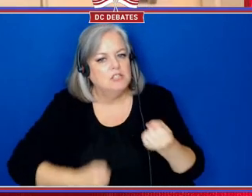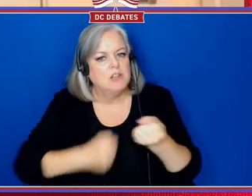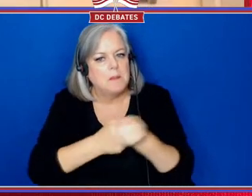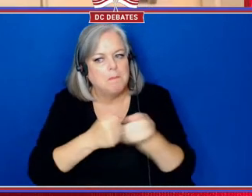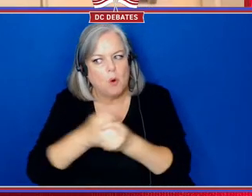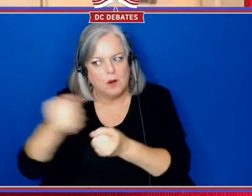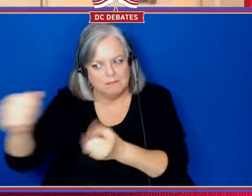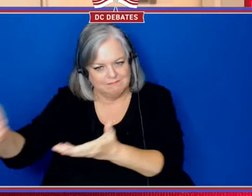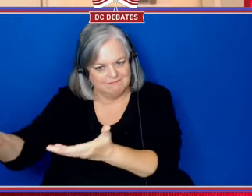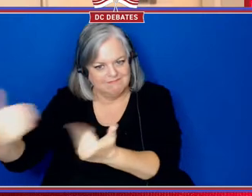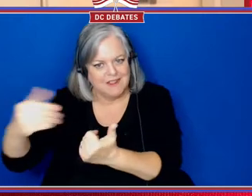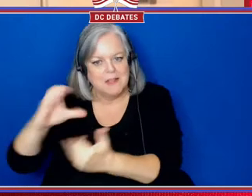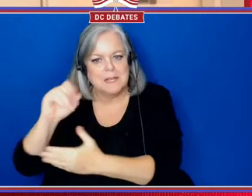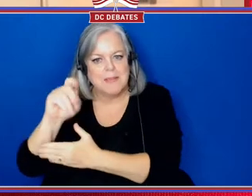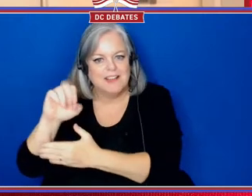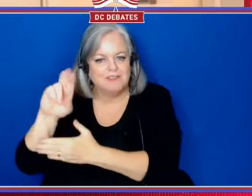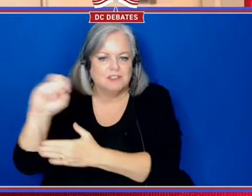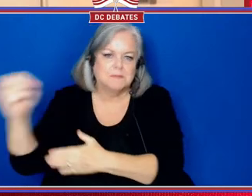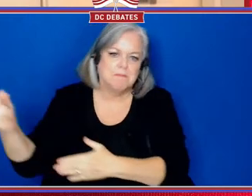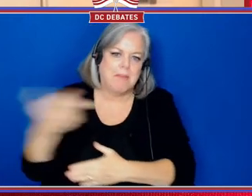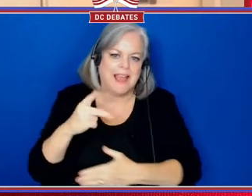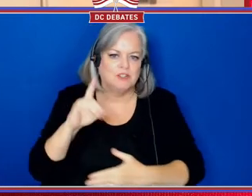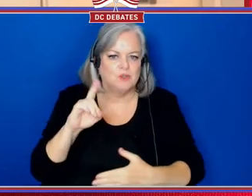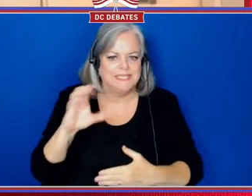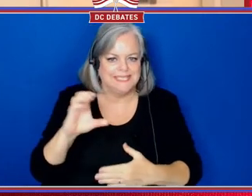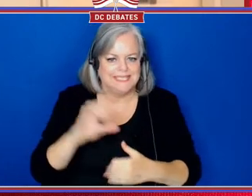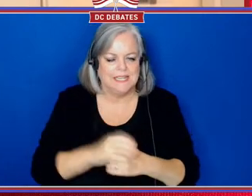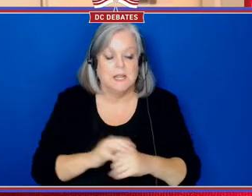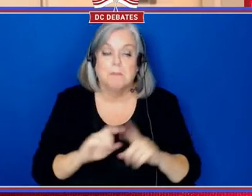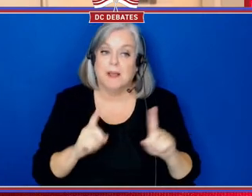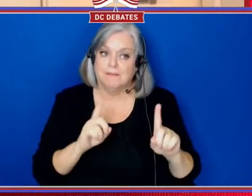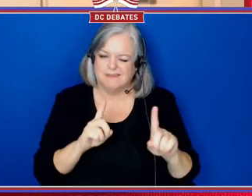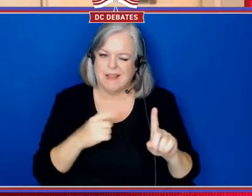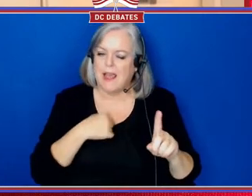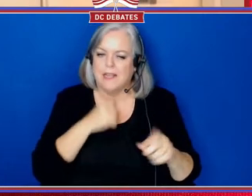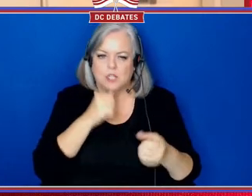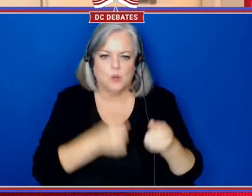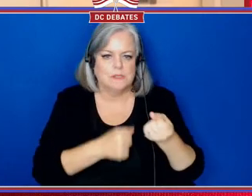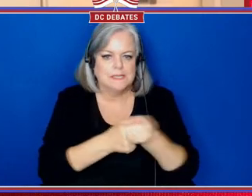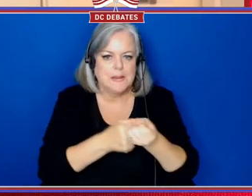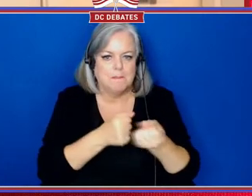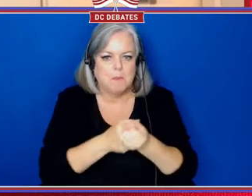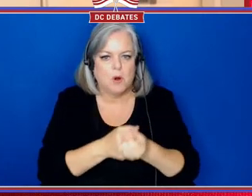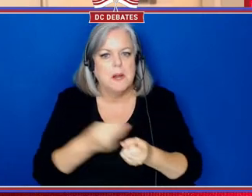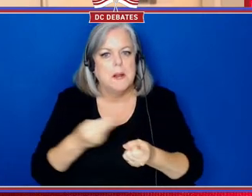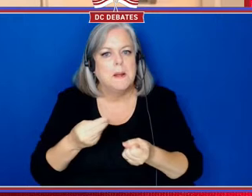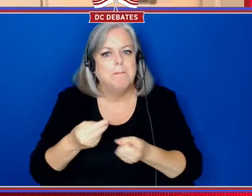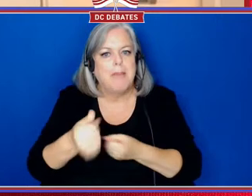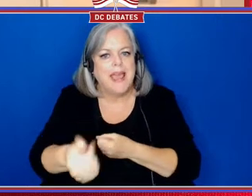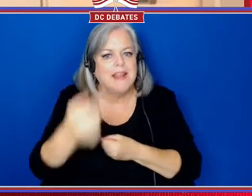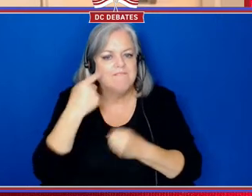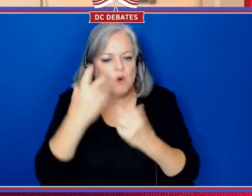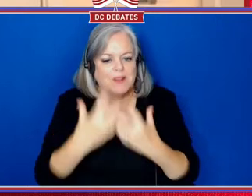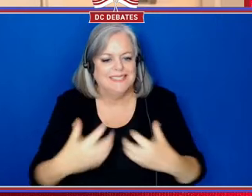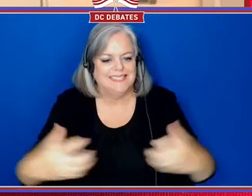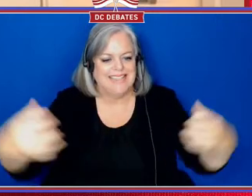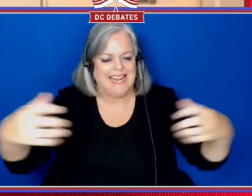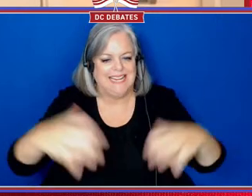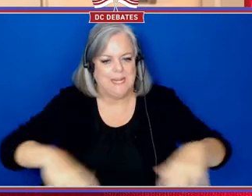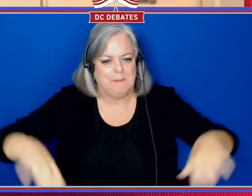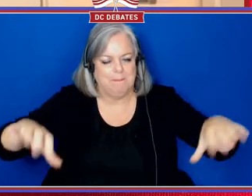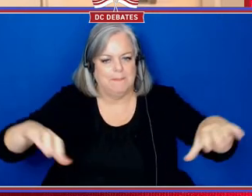to DC, but I will say this. I do not support paying for the stadium. I believe that the NFL and their owners